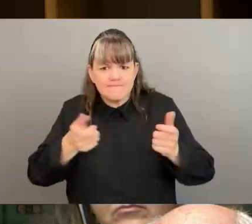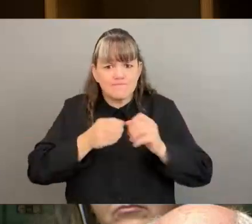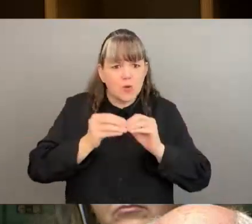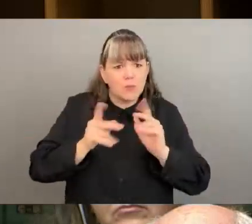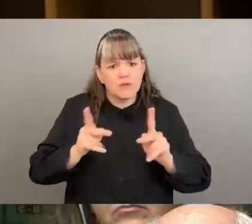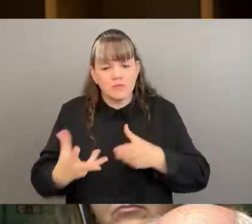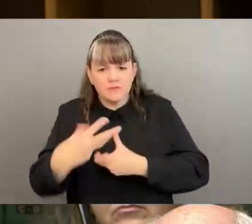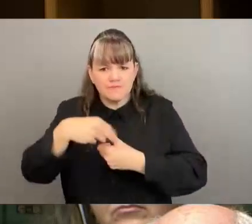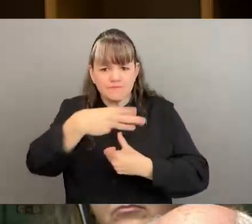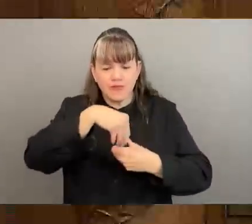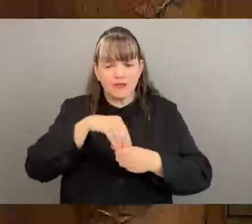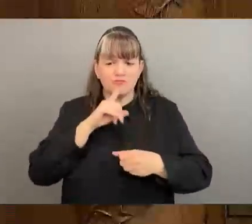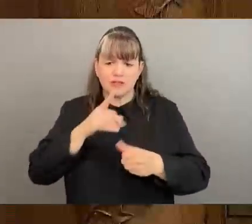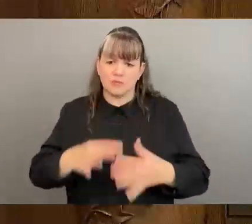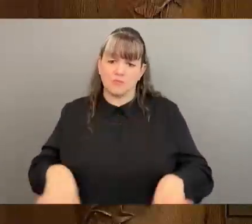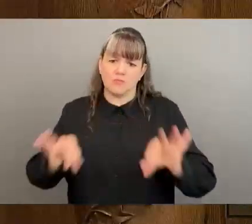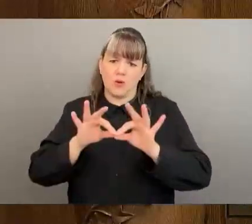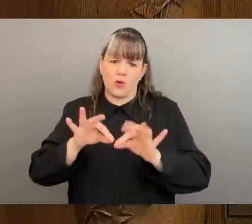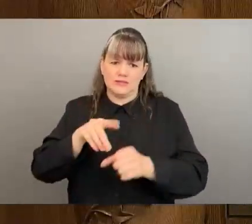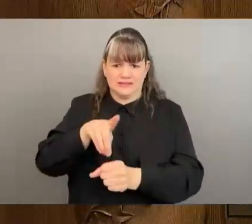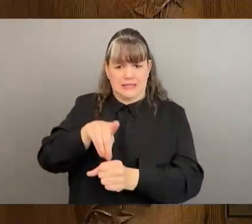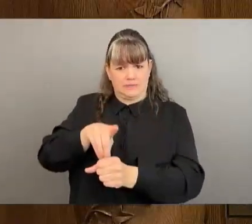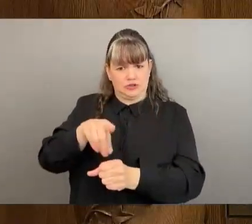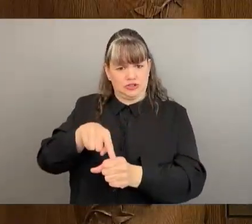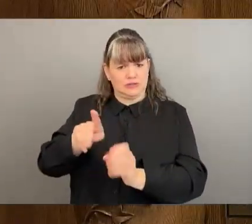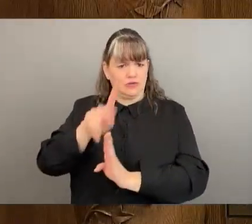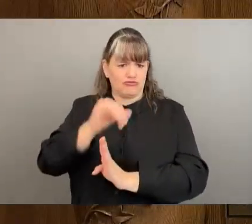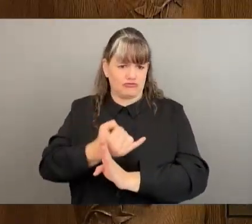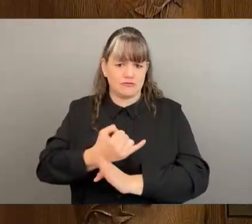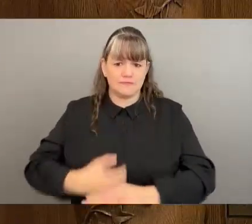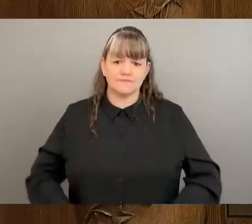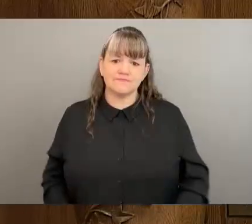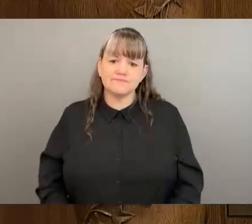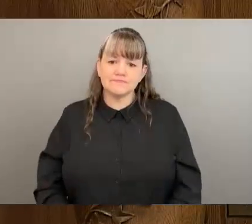you. Member for Prince George Mackenzie.